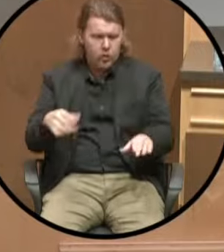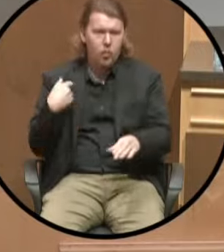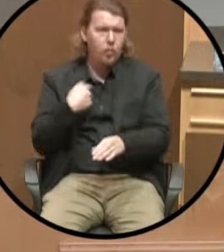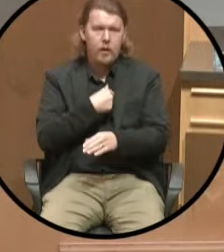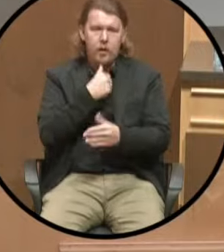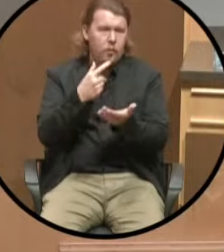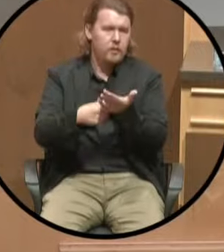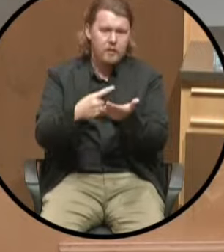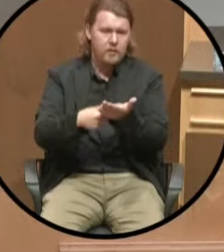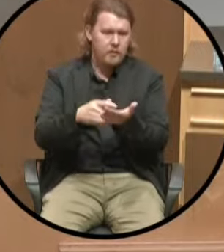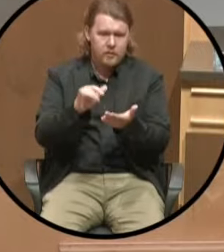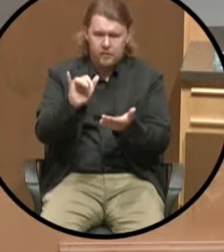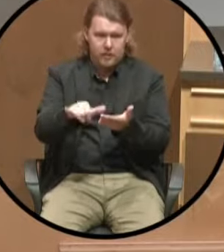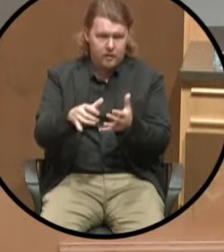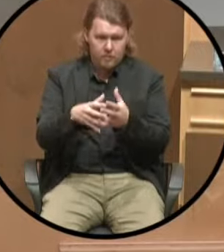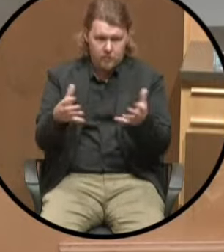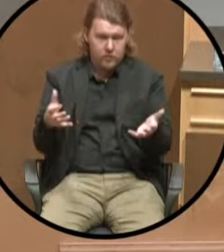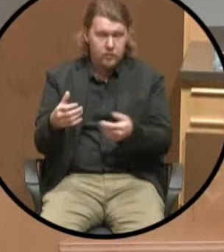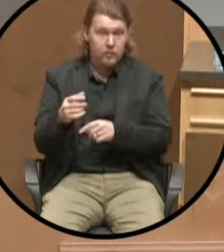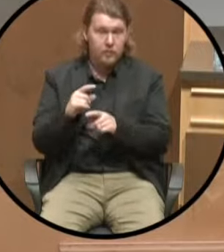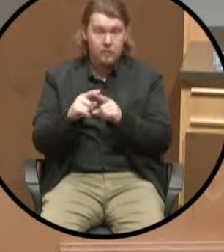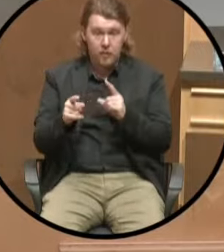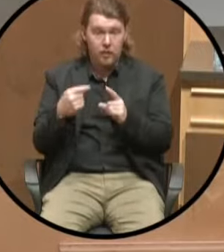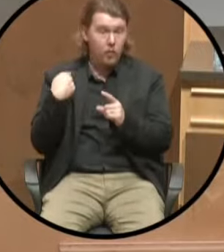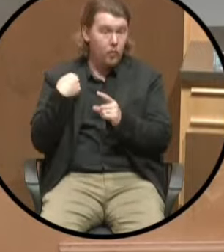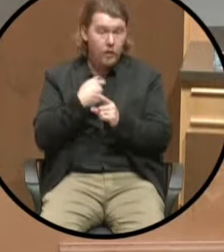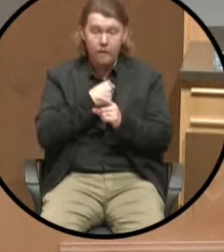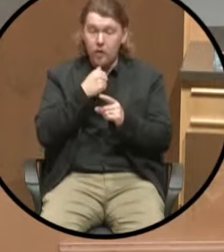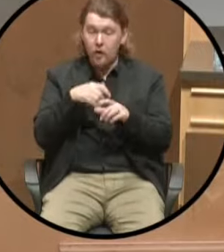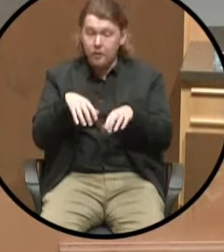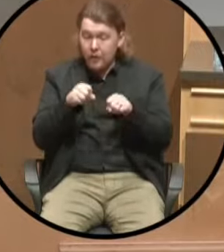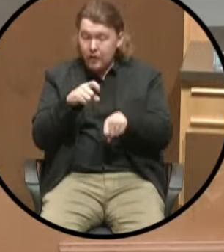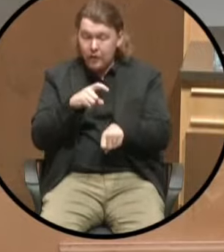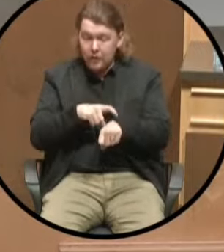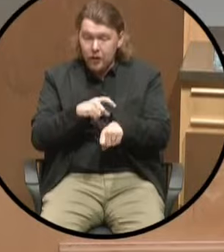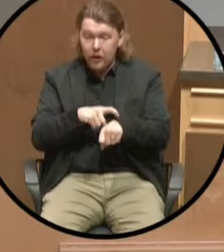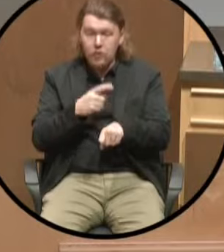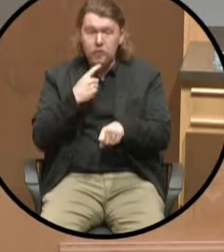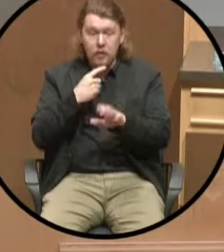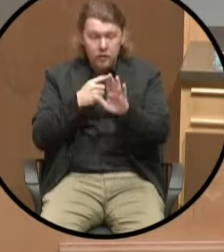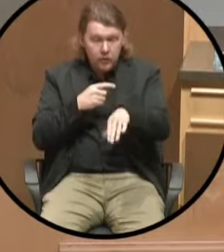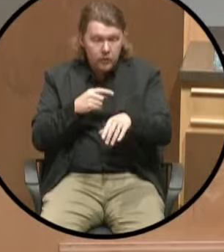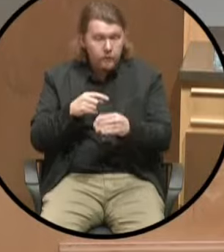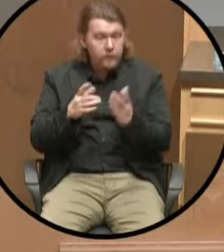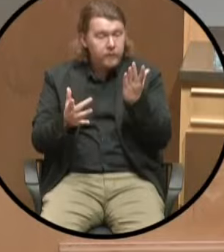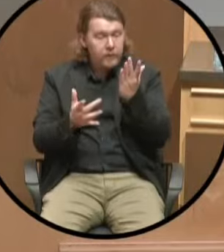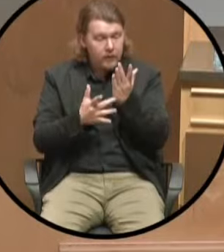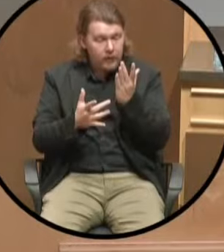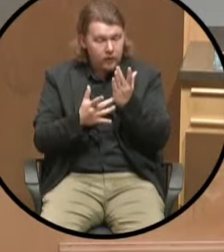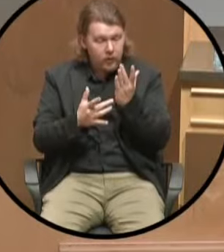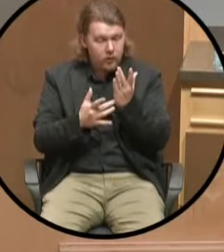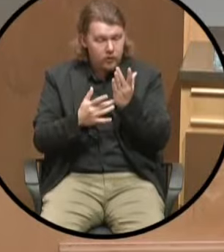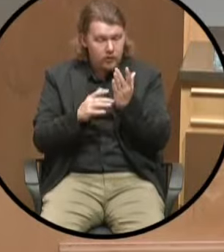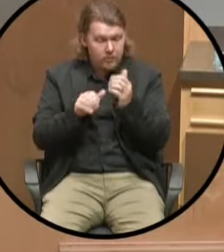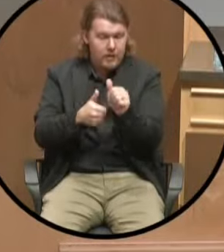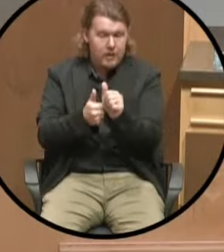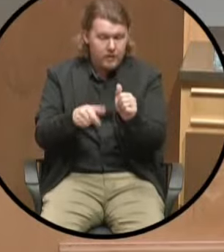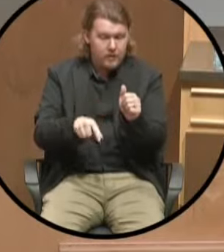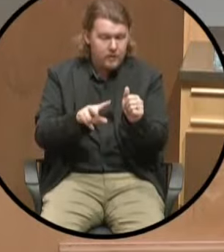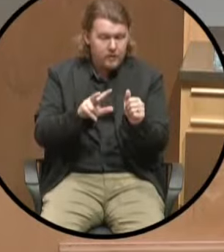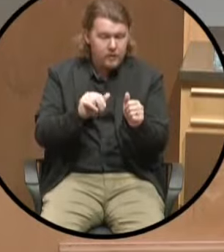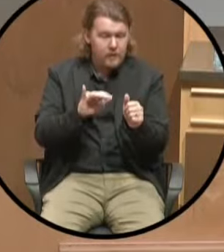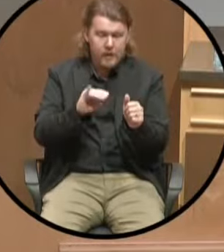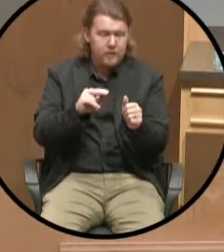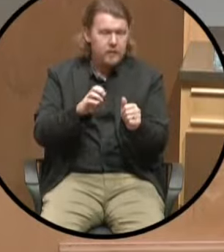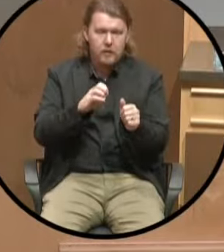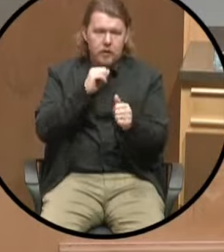that's one of the problems is we haven't taken time to say, hey, you know what? The technology behind this vaccine is not